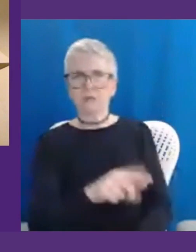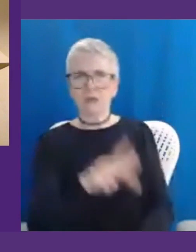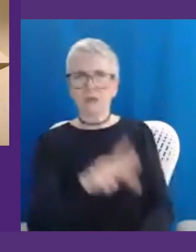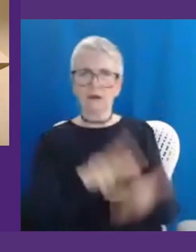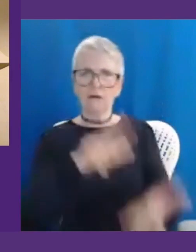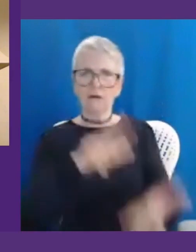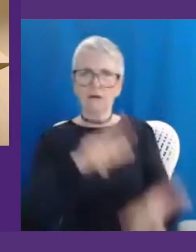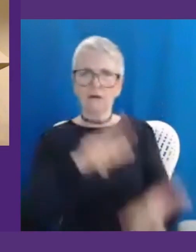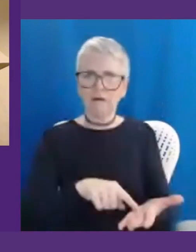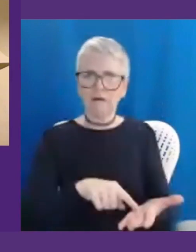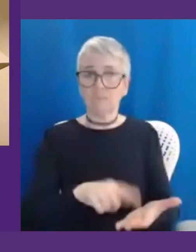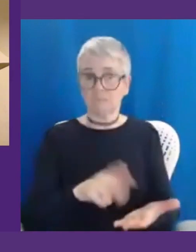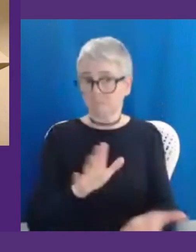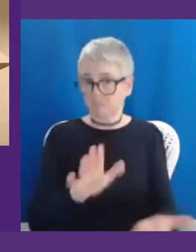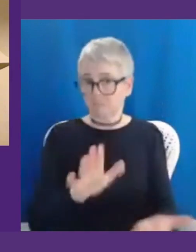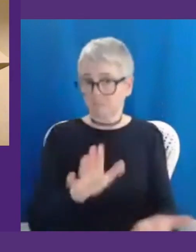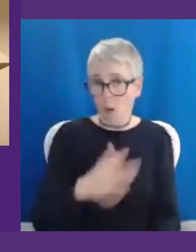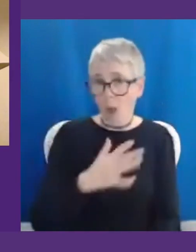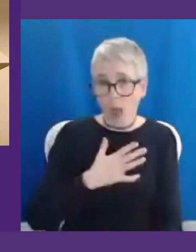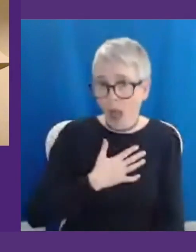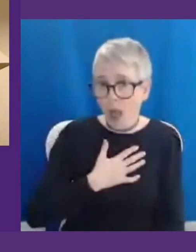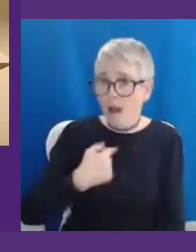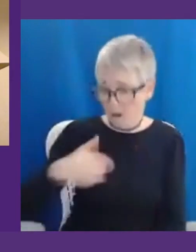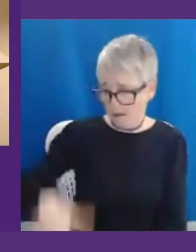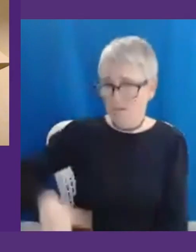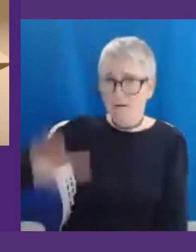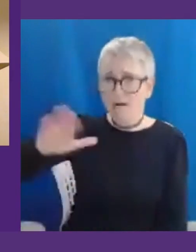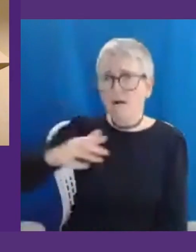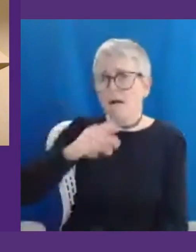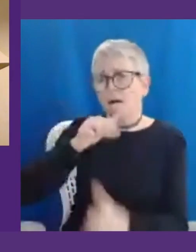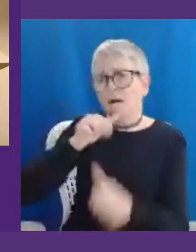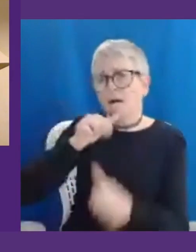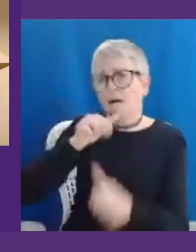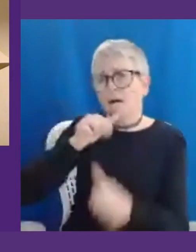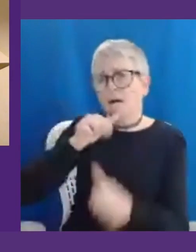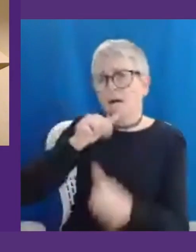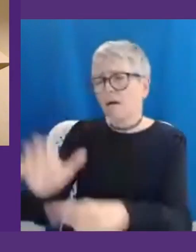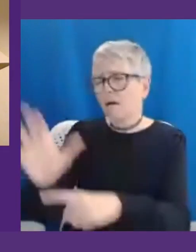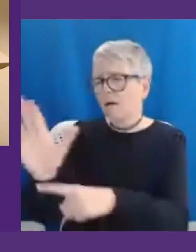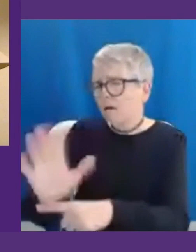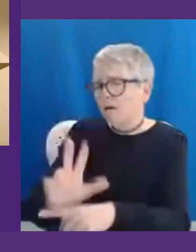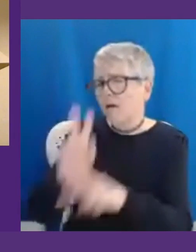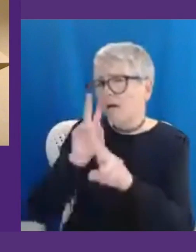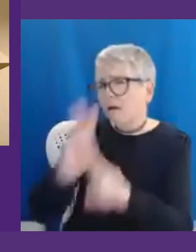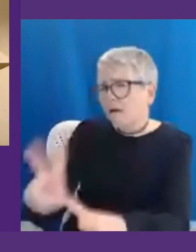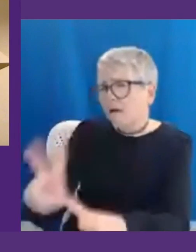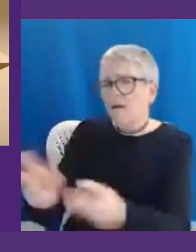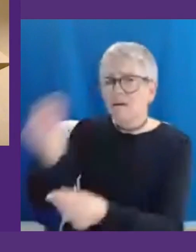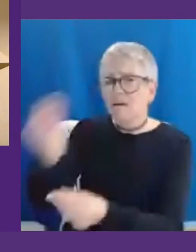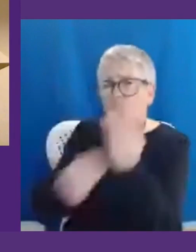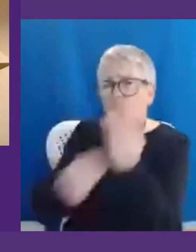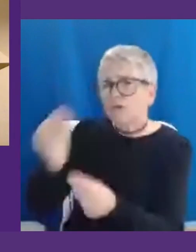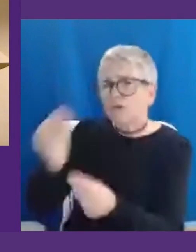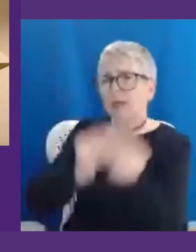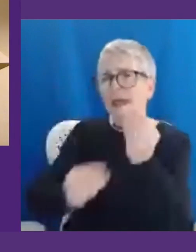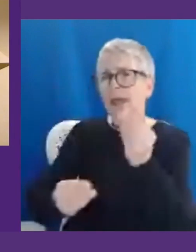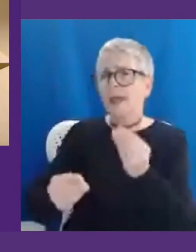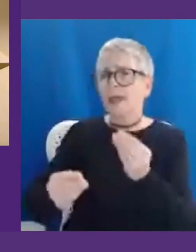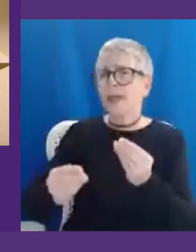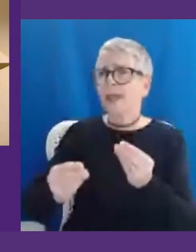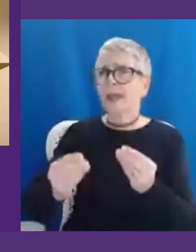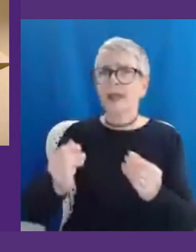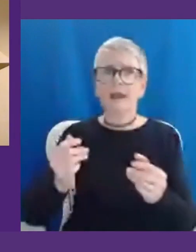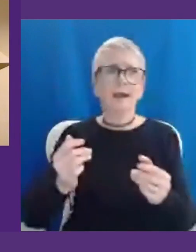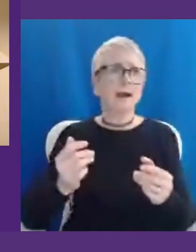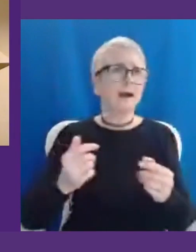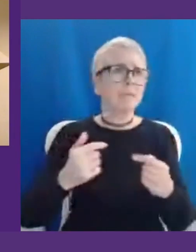children, I love fairy tales, I love stories, I love being transported to other worlds. But